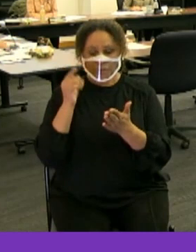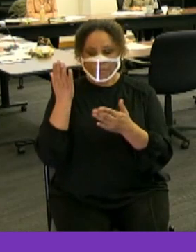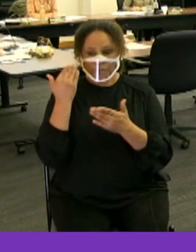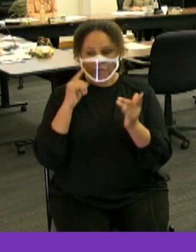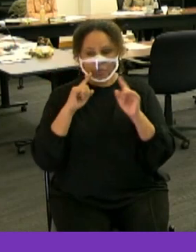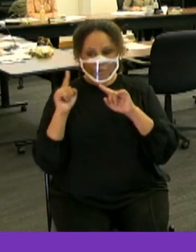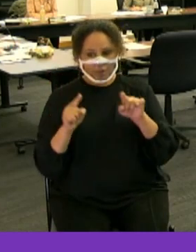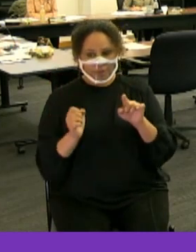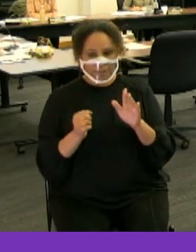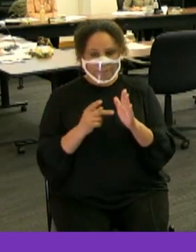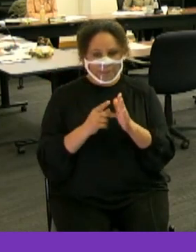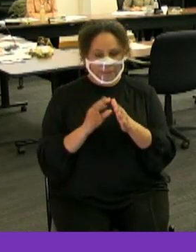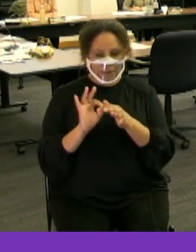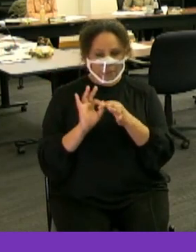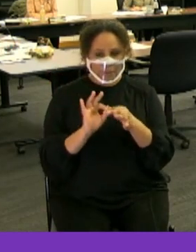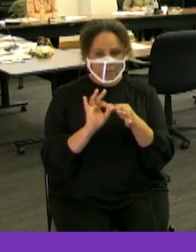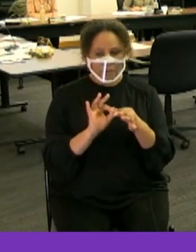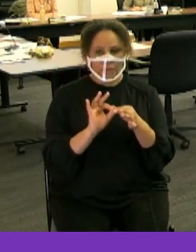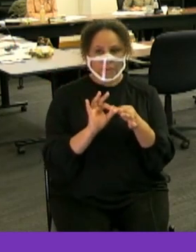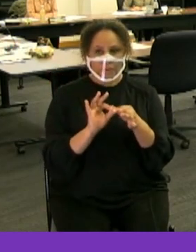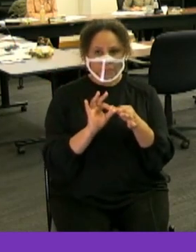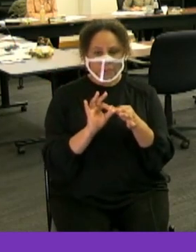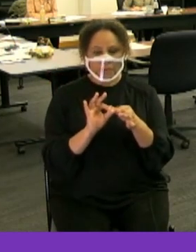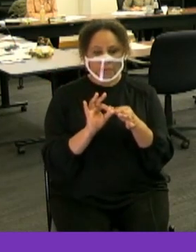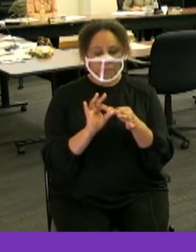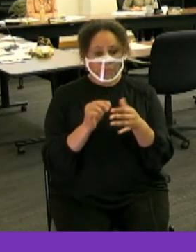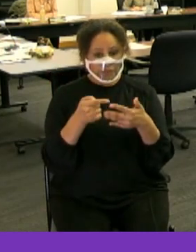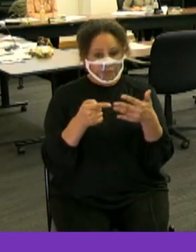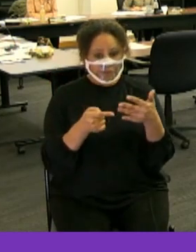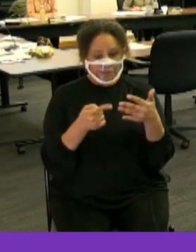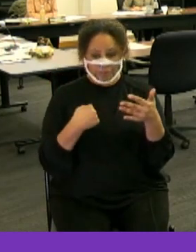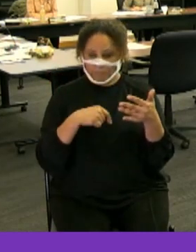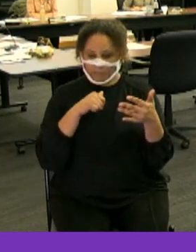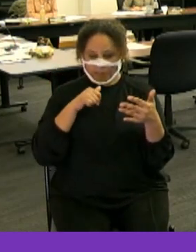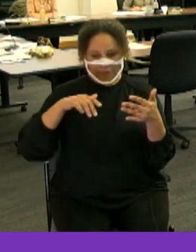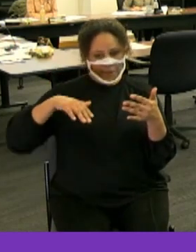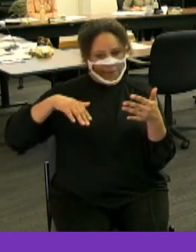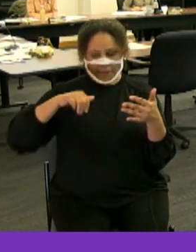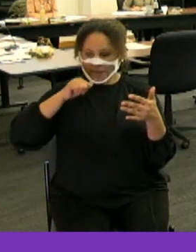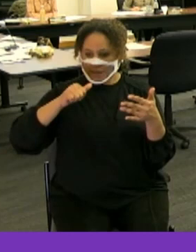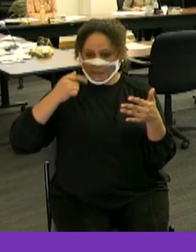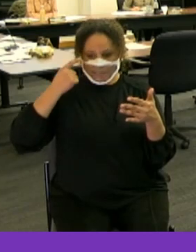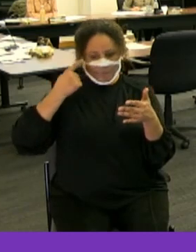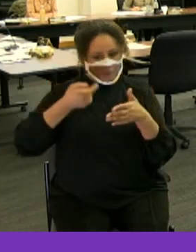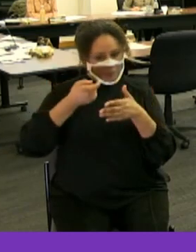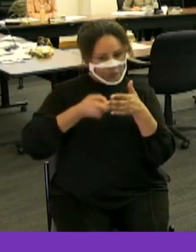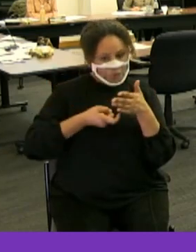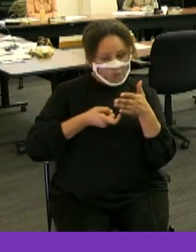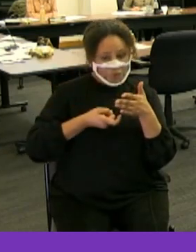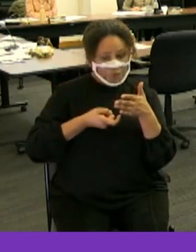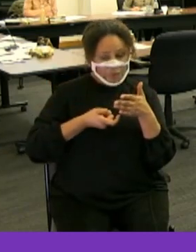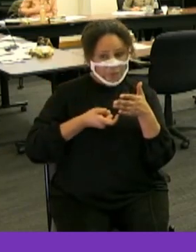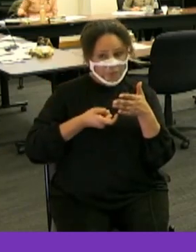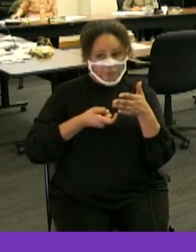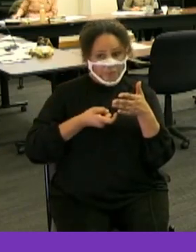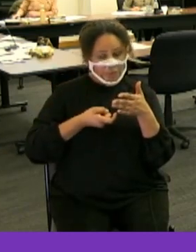responded back in regards to, were these things that we did not think we were going to get charged with as far as